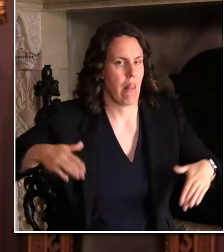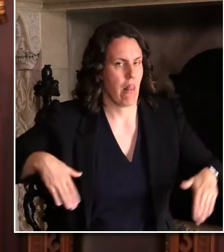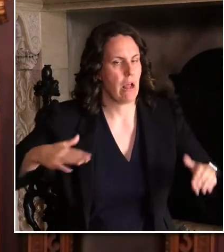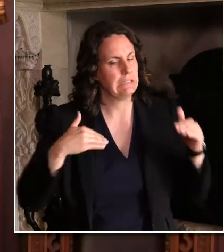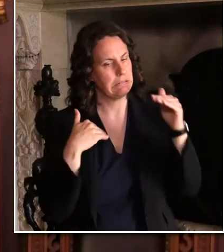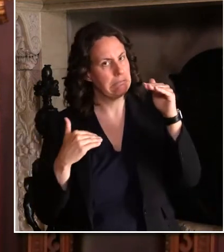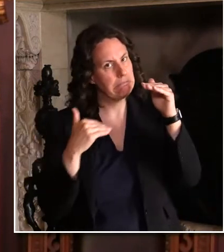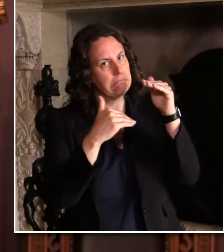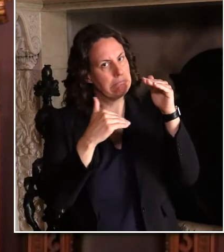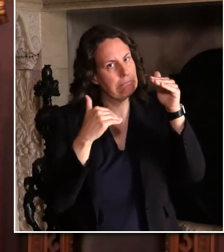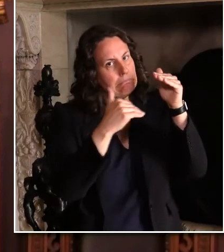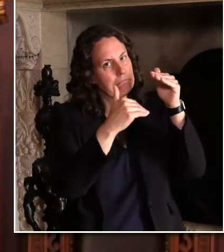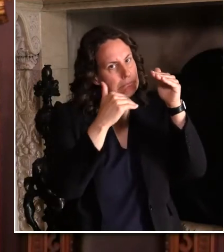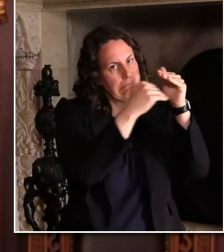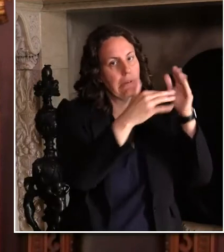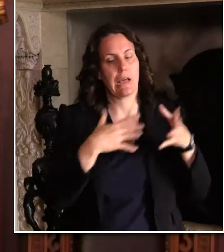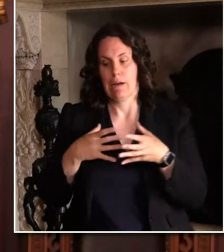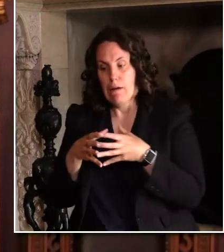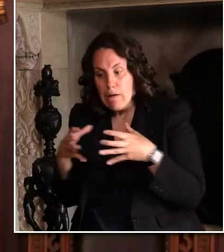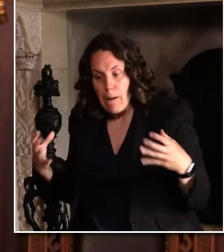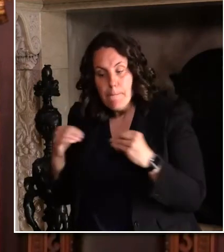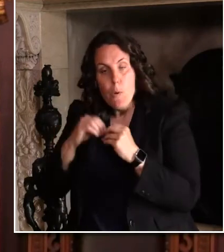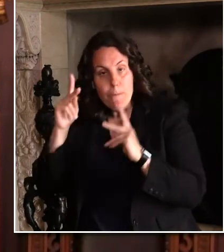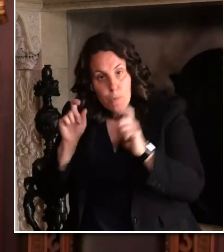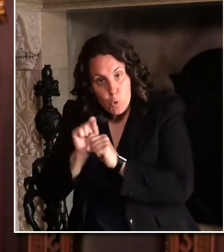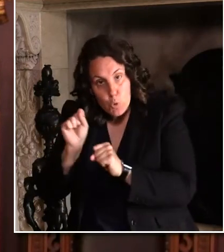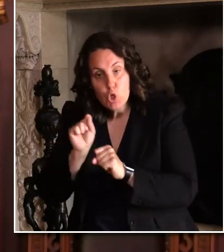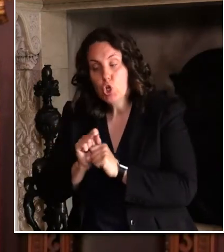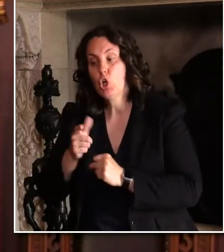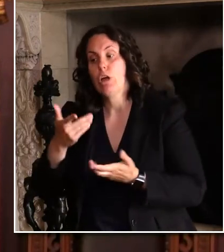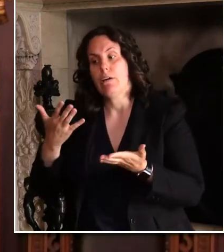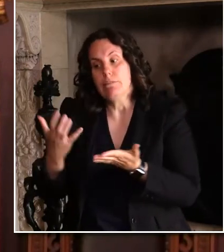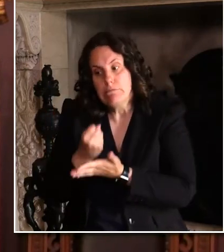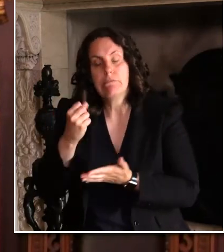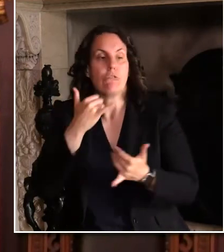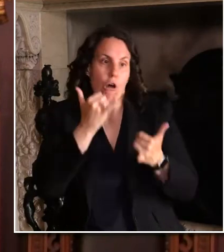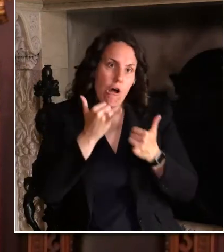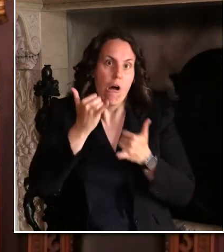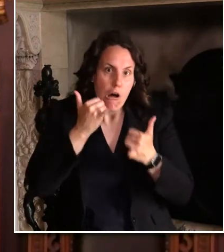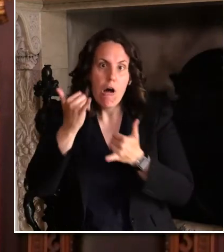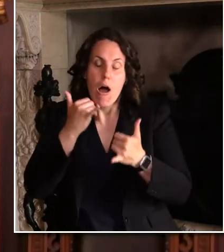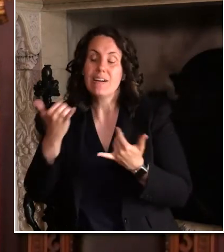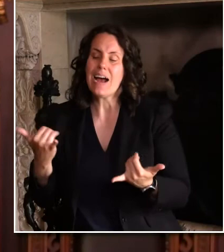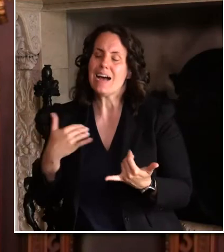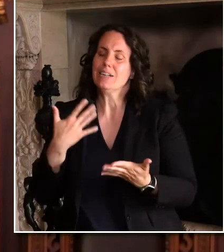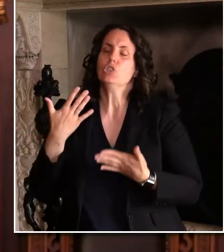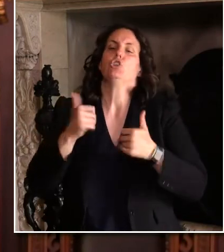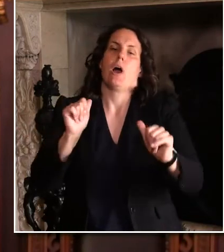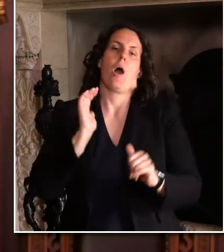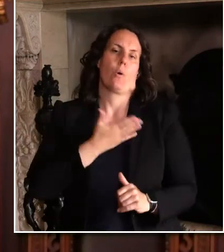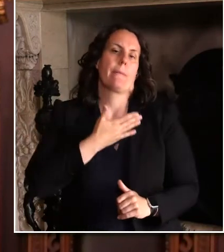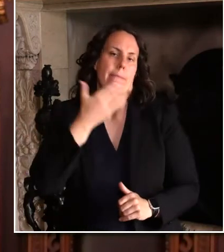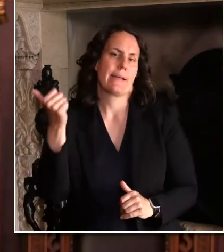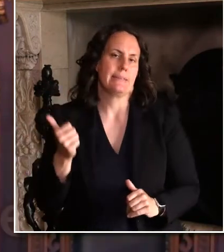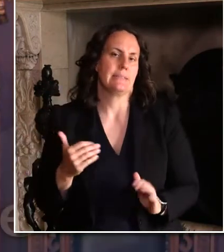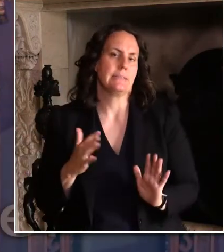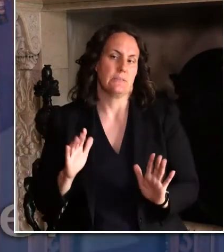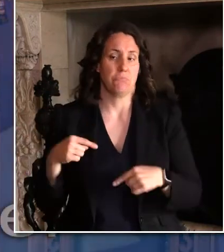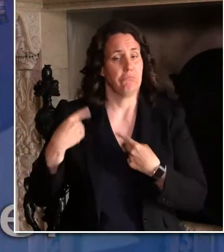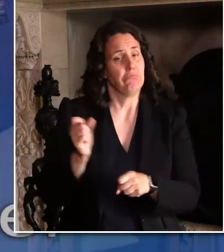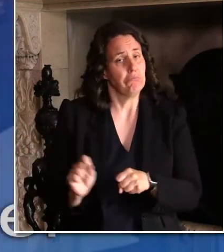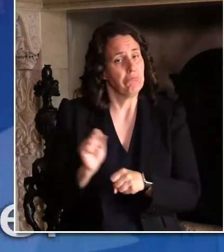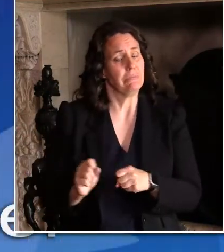people, and we're doing the best we can. We're having some success. We're having great success. Thank you,